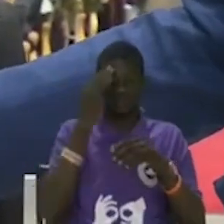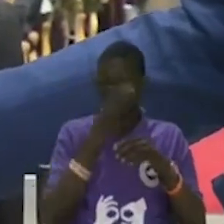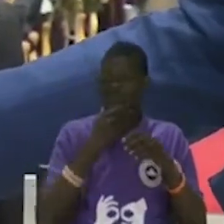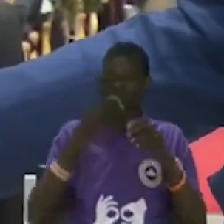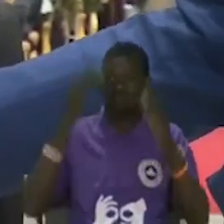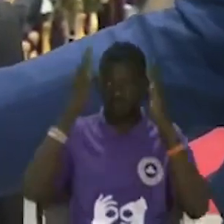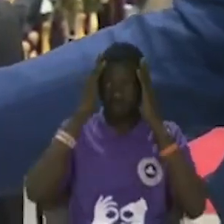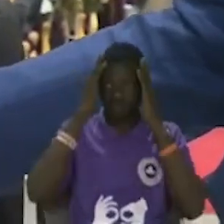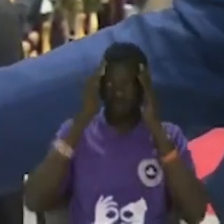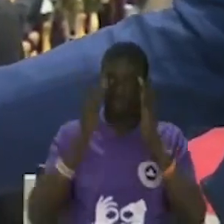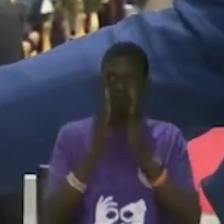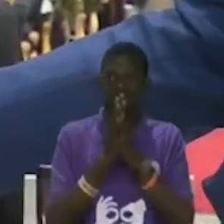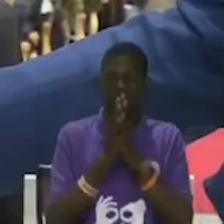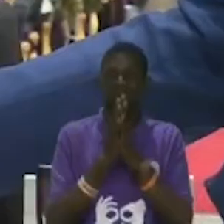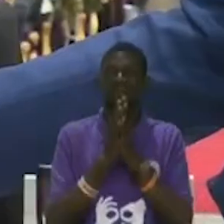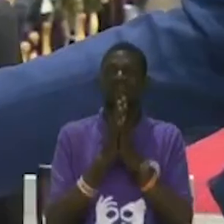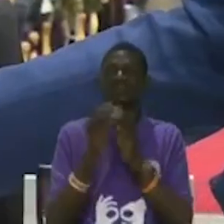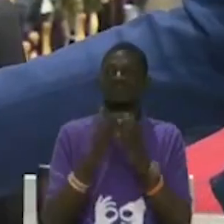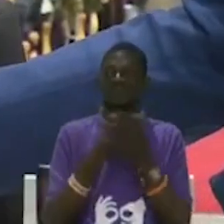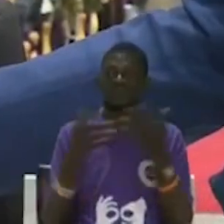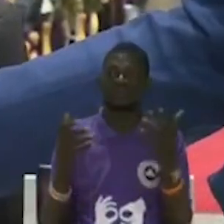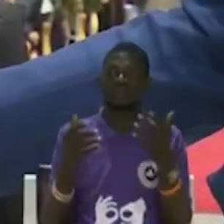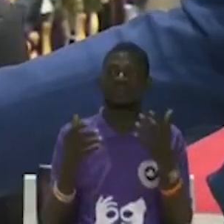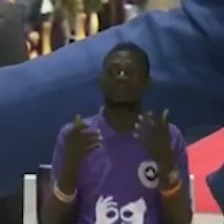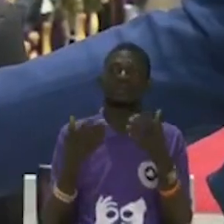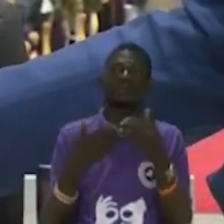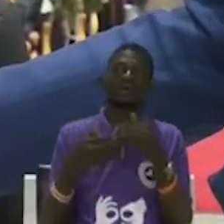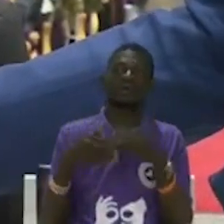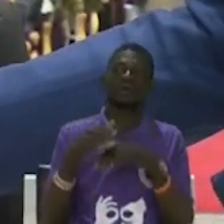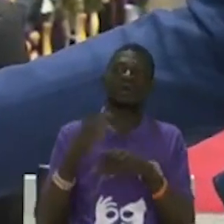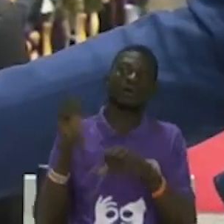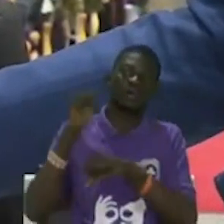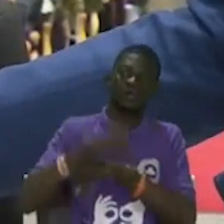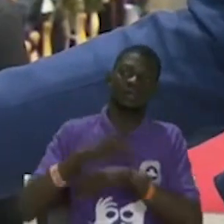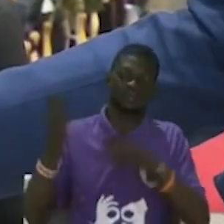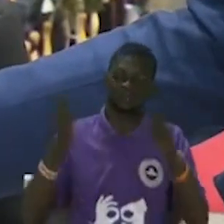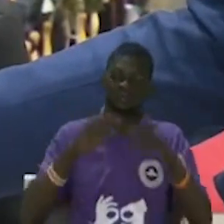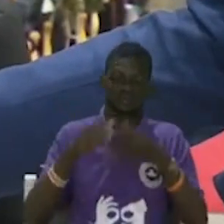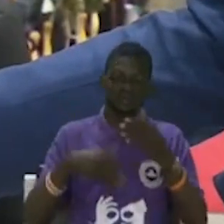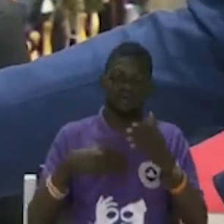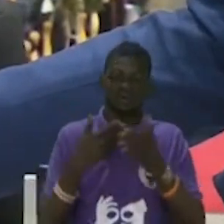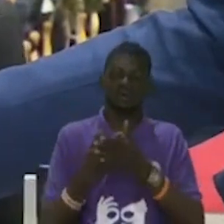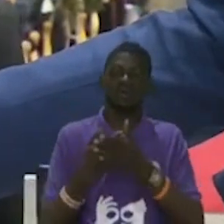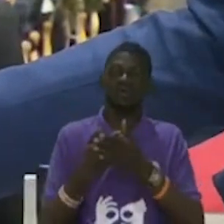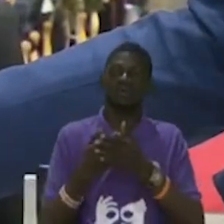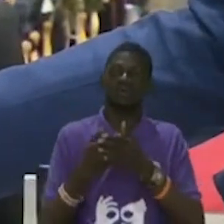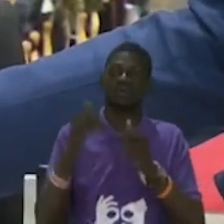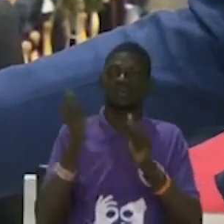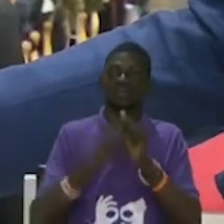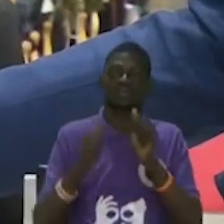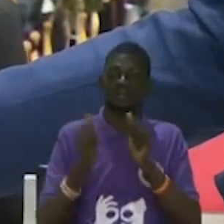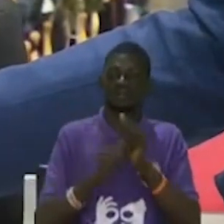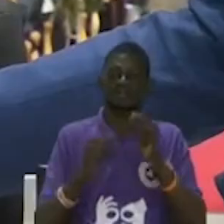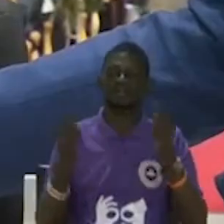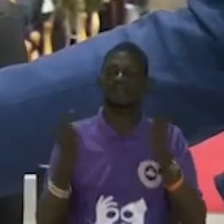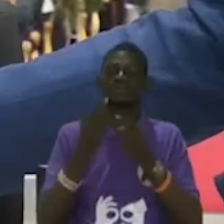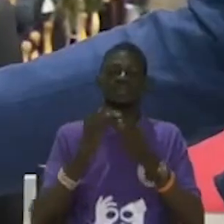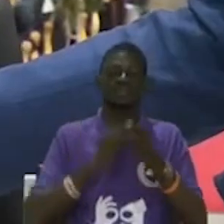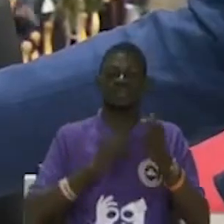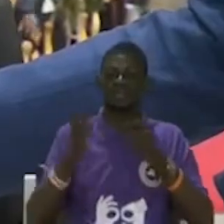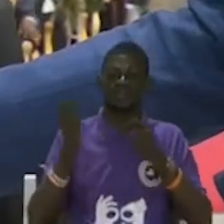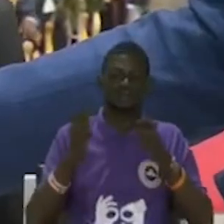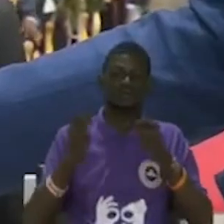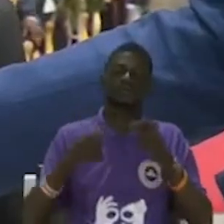handkerchief, after the prayer, everything, I overcome. I dominate all my power, every strange power. I dominate